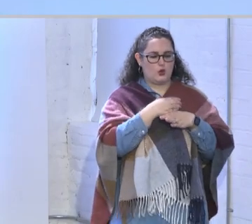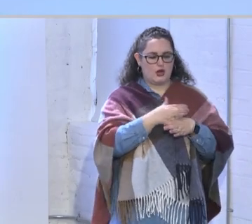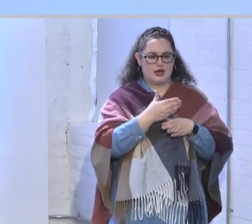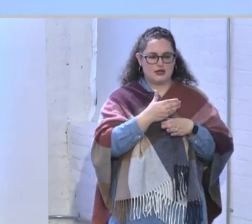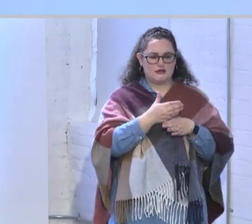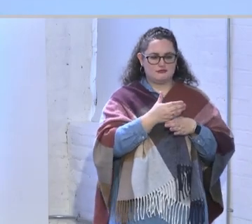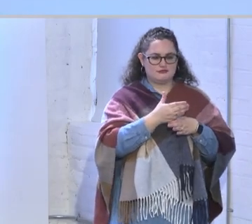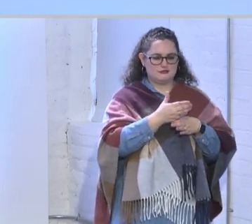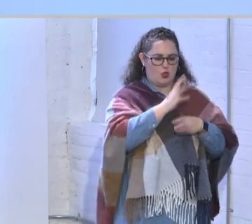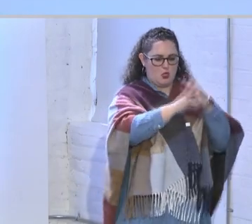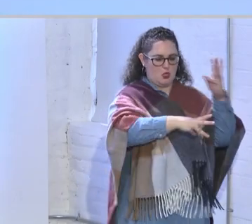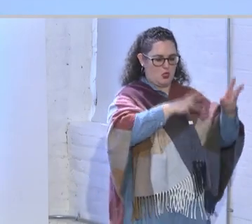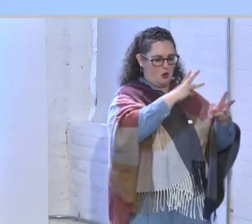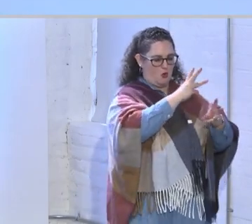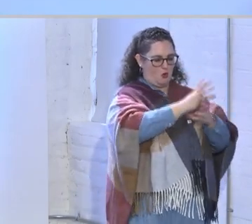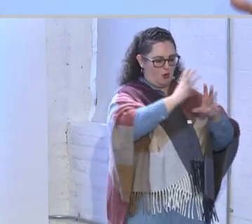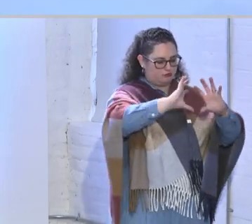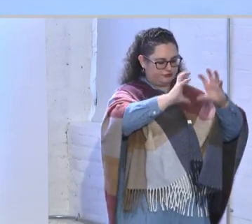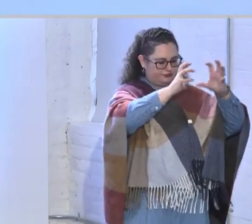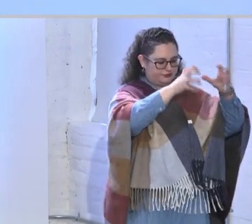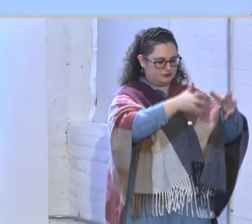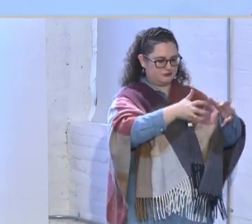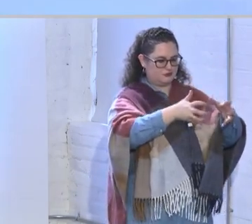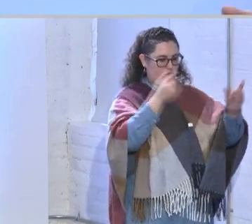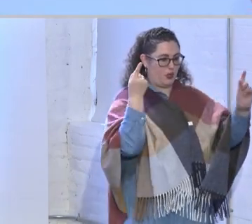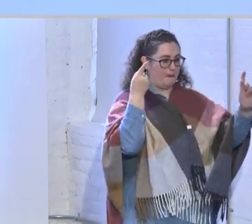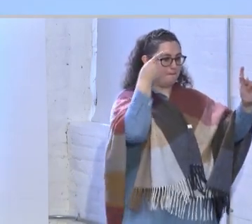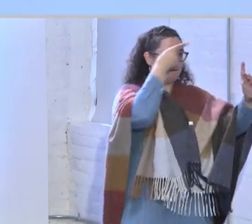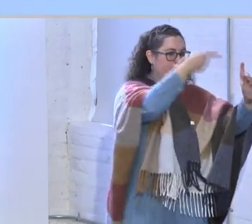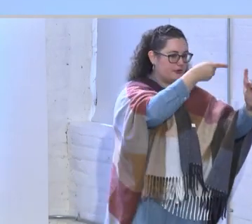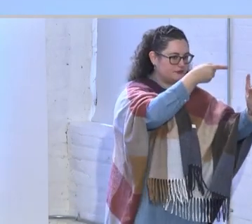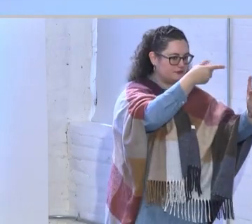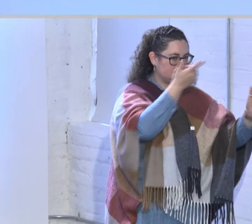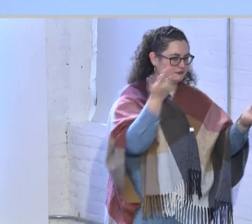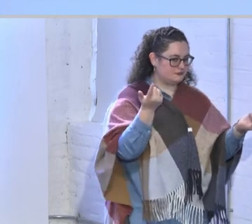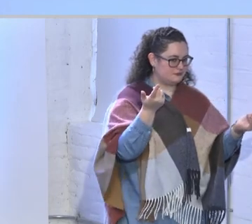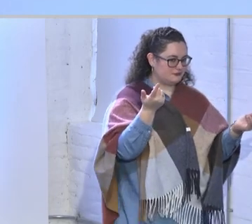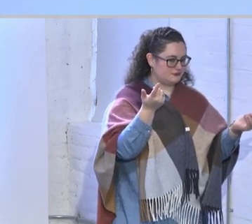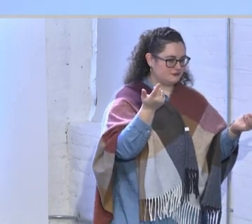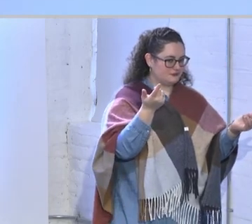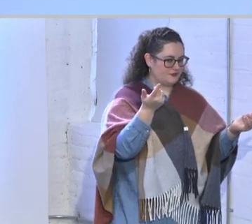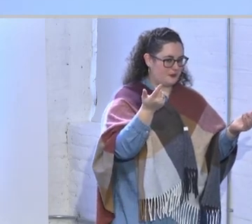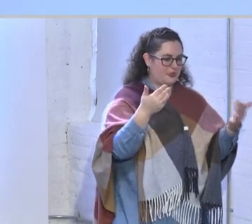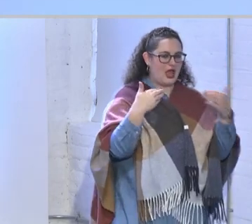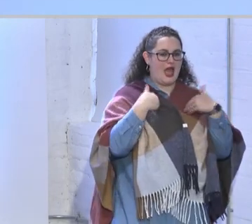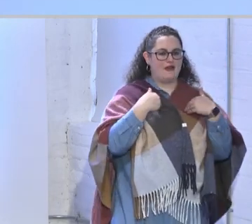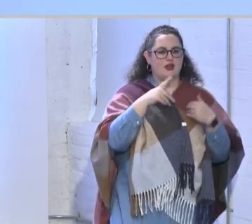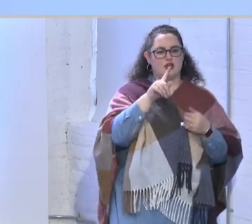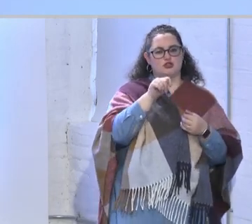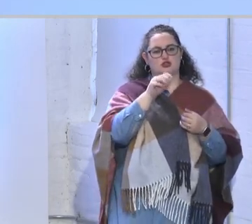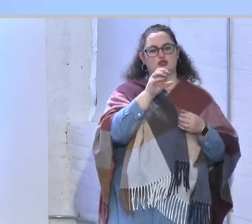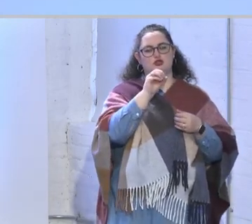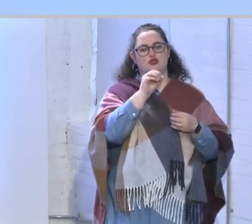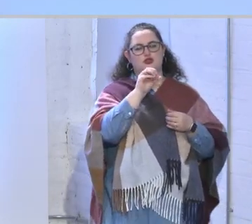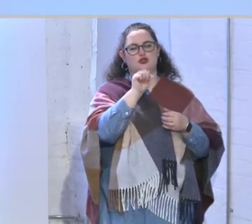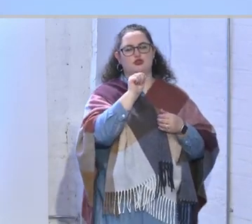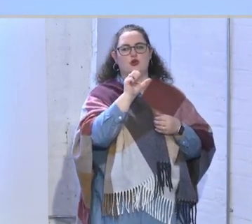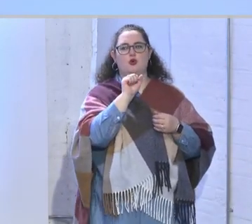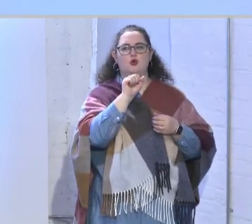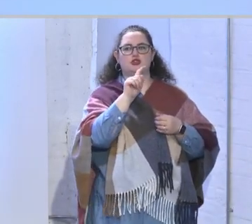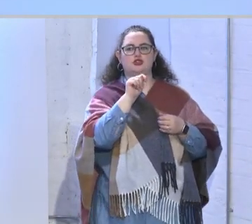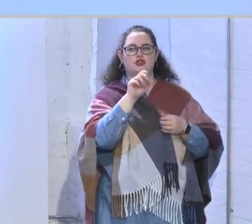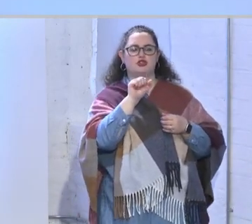this universe. So he set out the purpose. So we have a toaster in our kitchen at home. The toaster